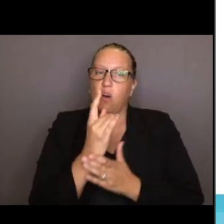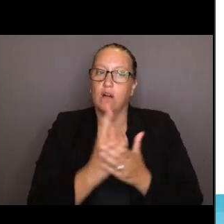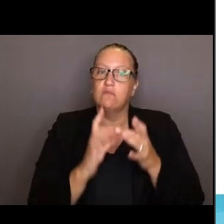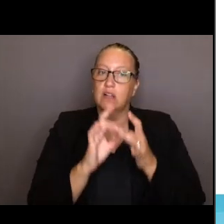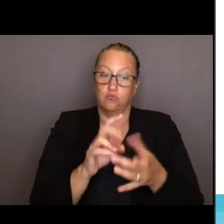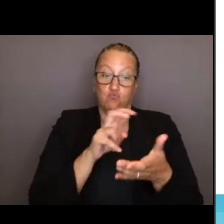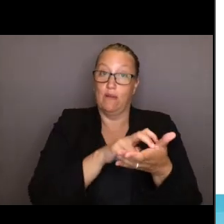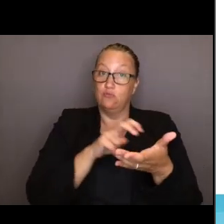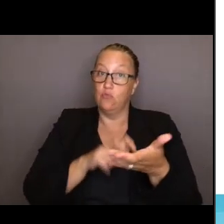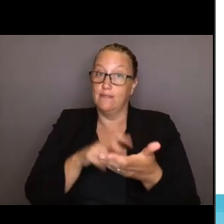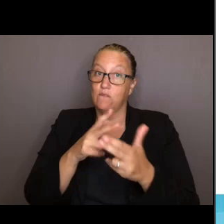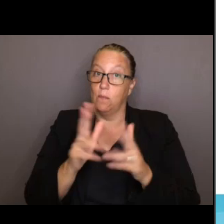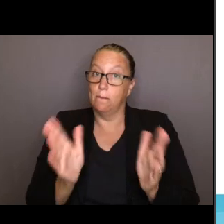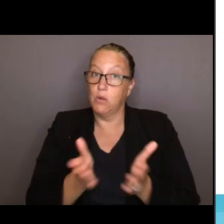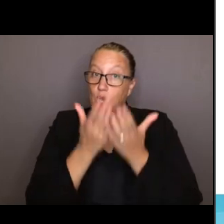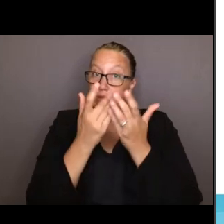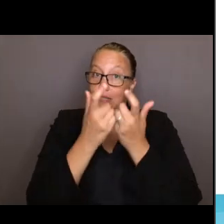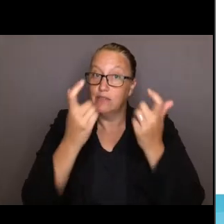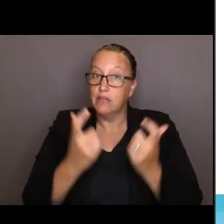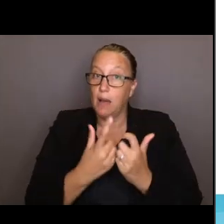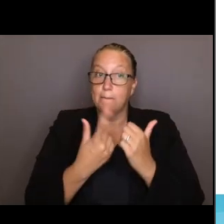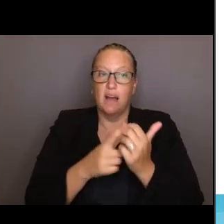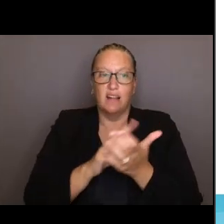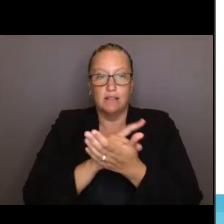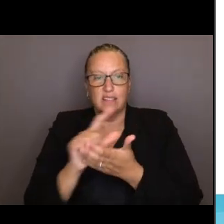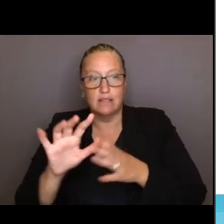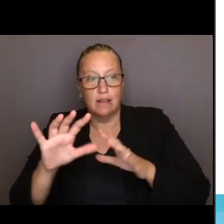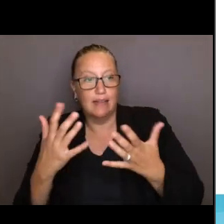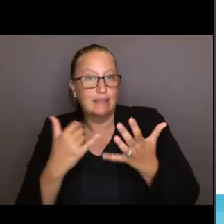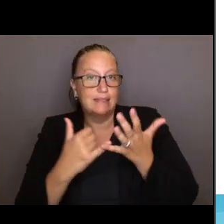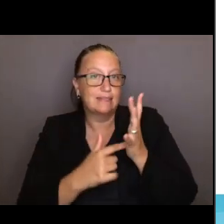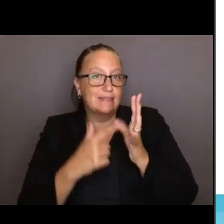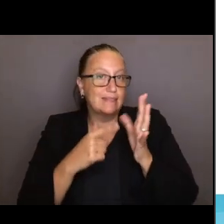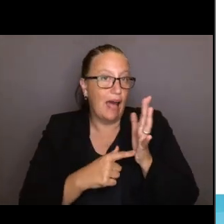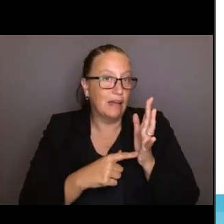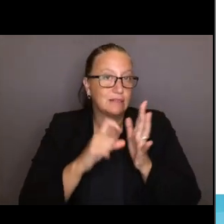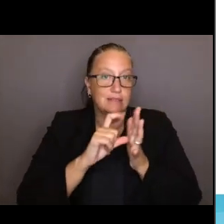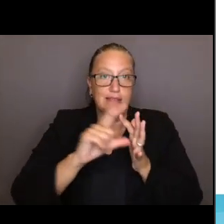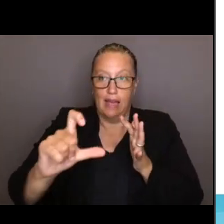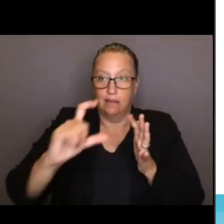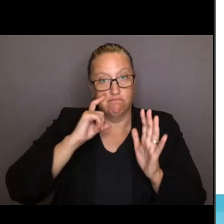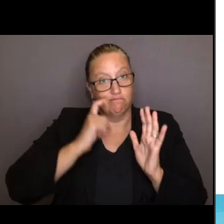birth certificate, but any statutory declarations acknowledging he is the father.